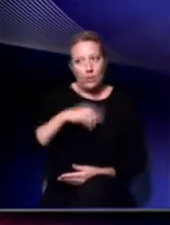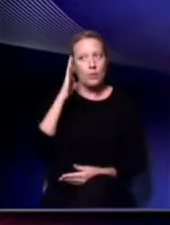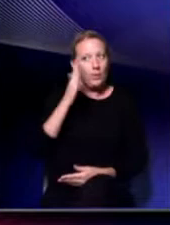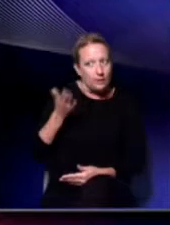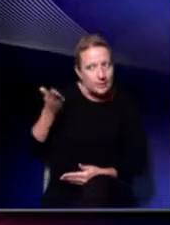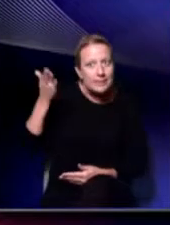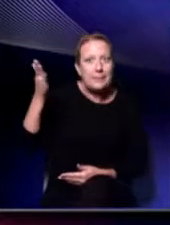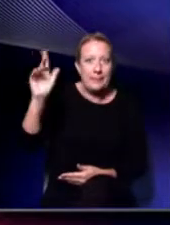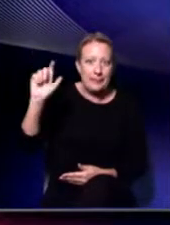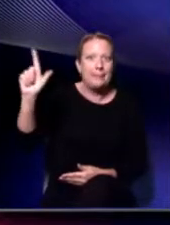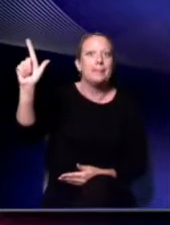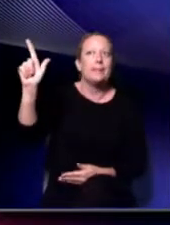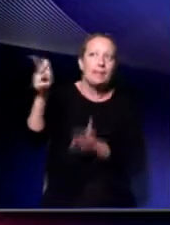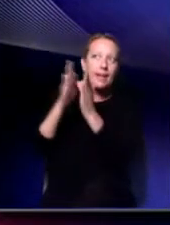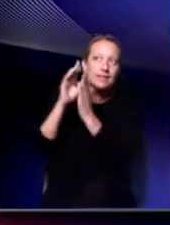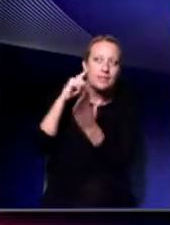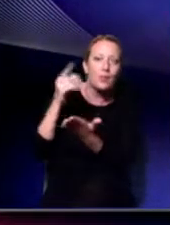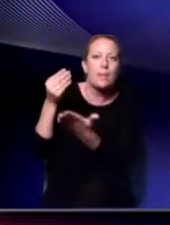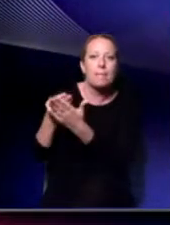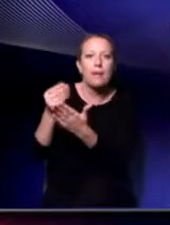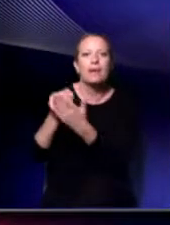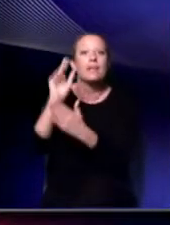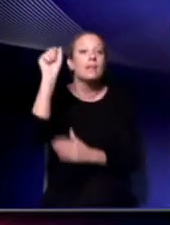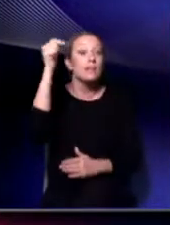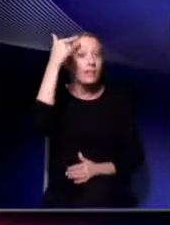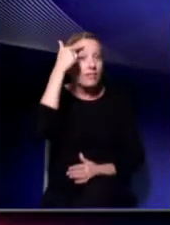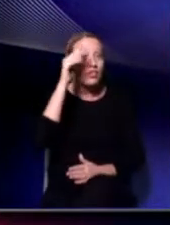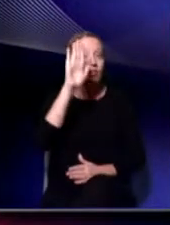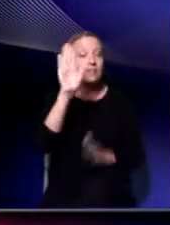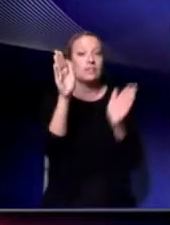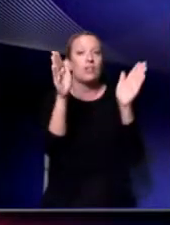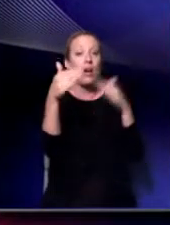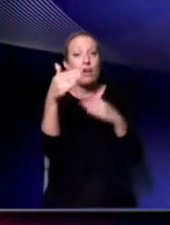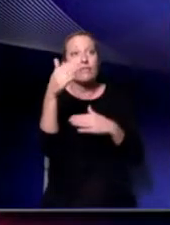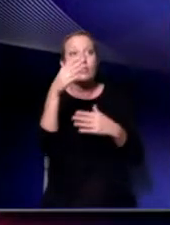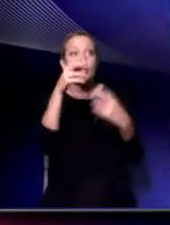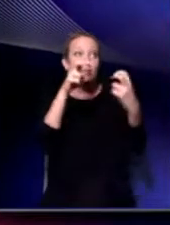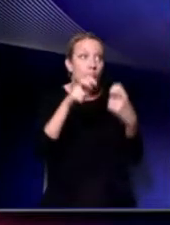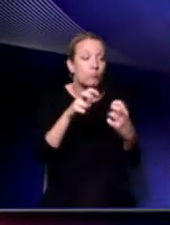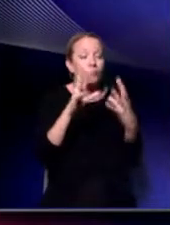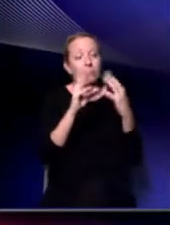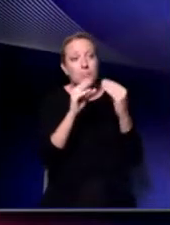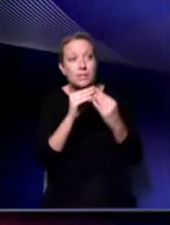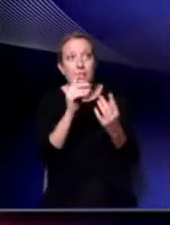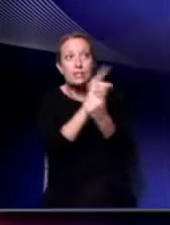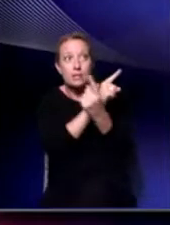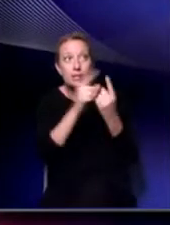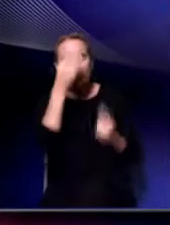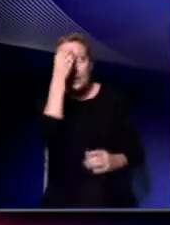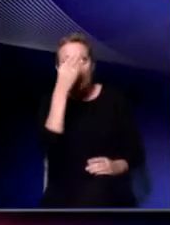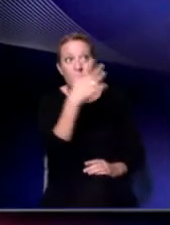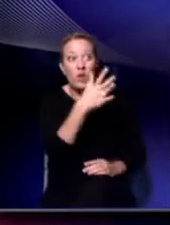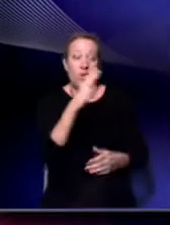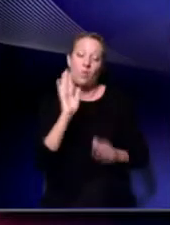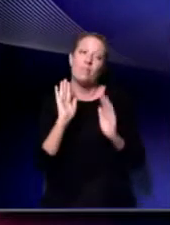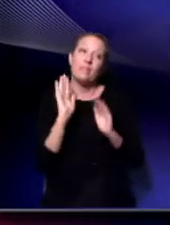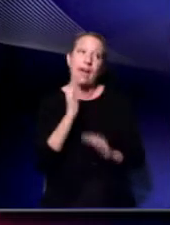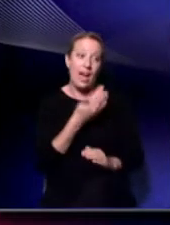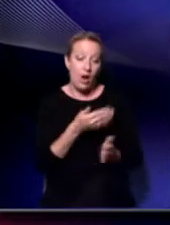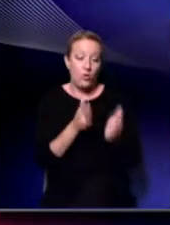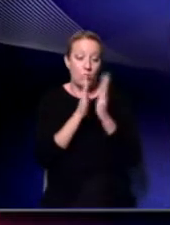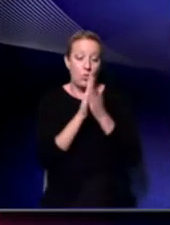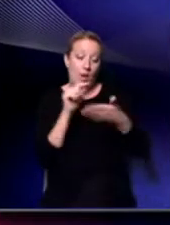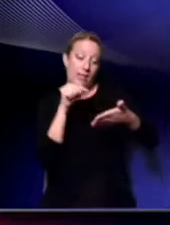a bill. We're working with the governor's office, letting them know that this is in the request and this is why